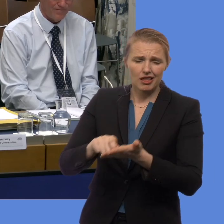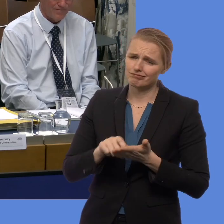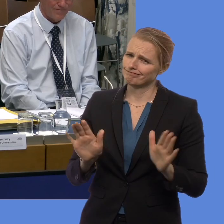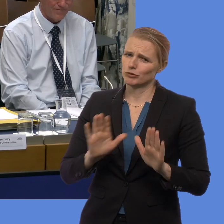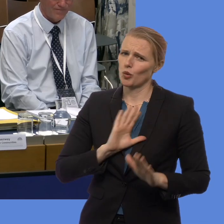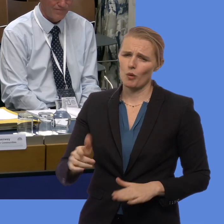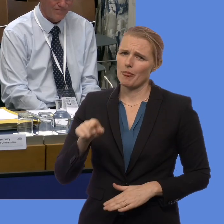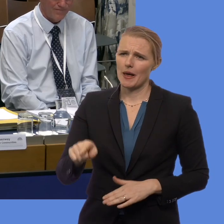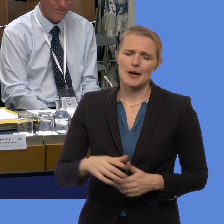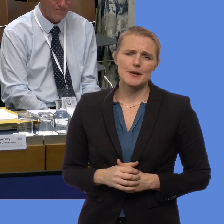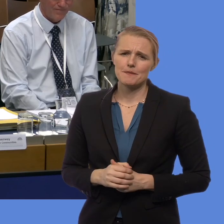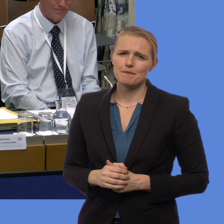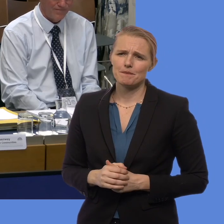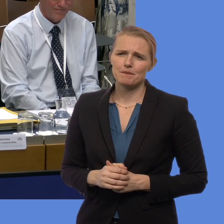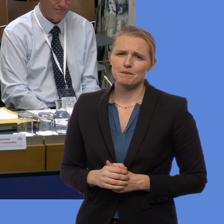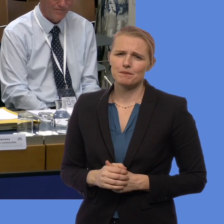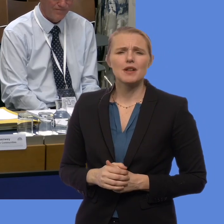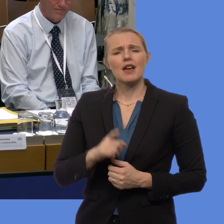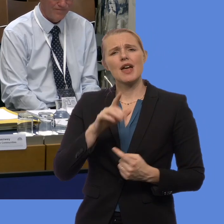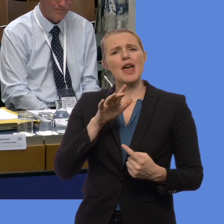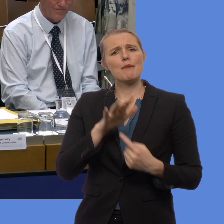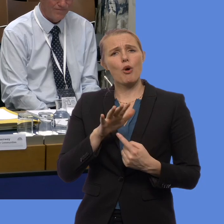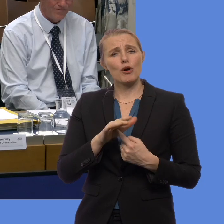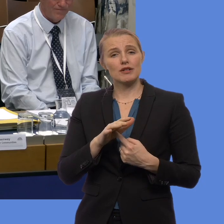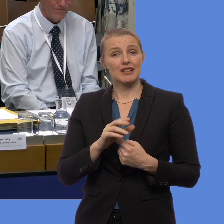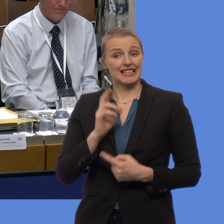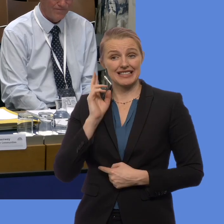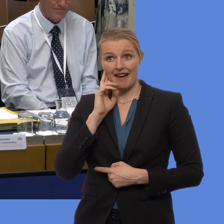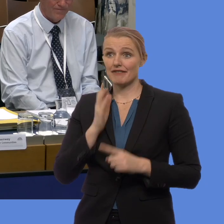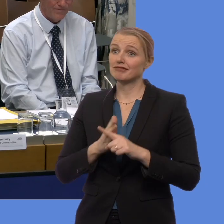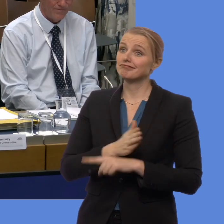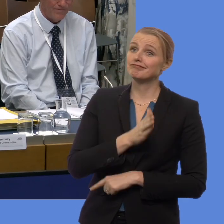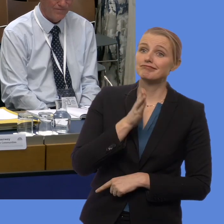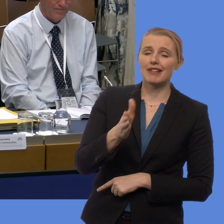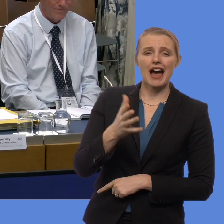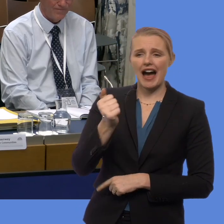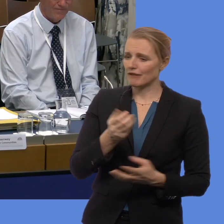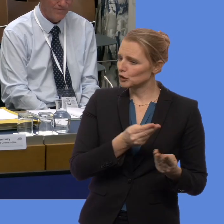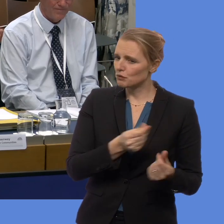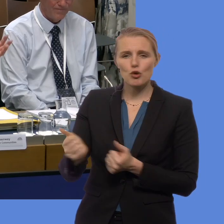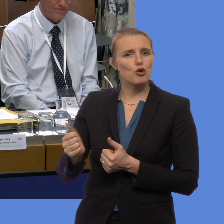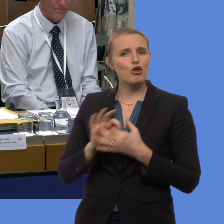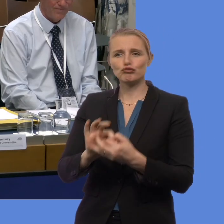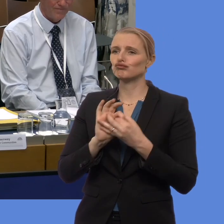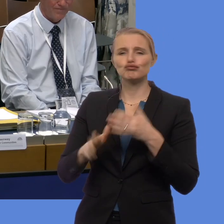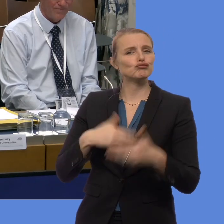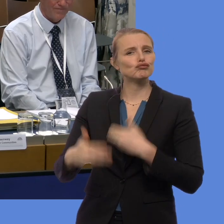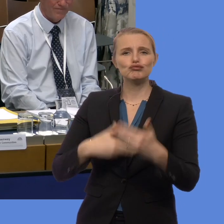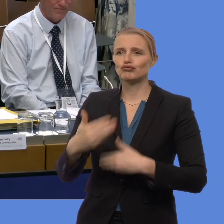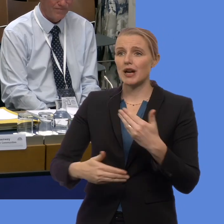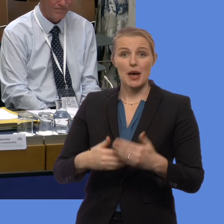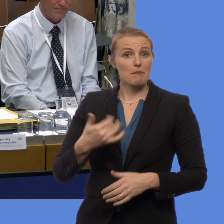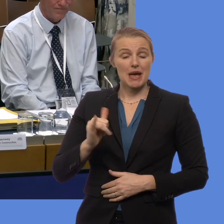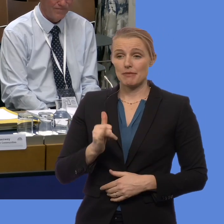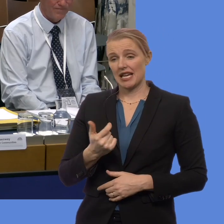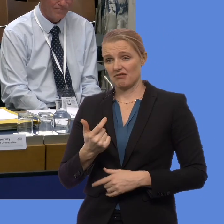And to do that in a way that is no extra disruption for them, whether that be somebody coming in the background onto a call when they're